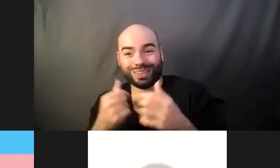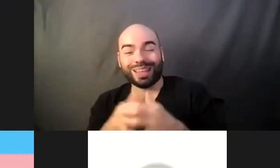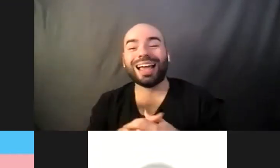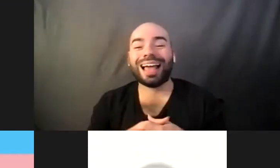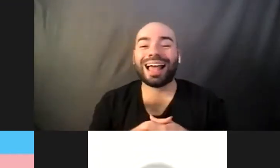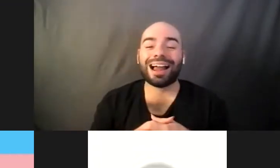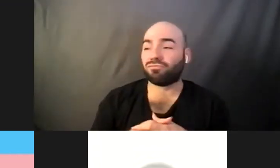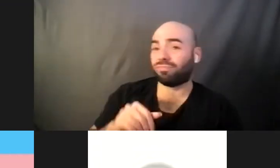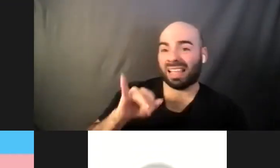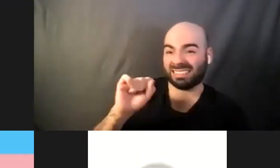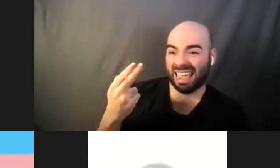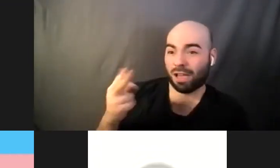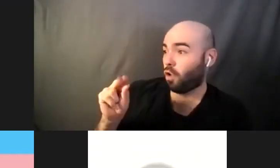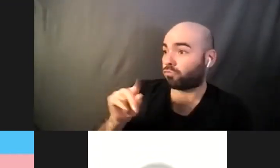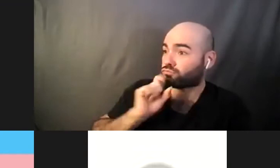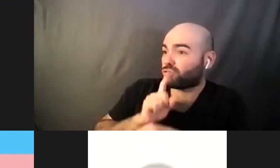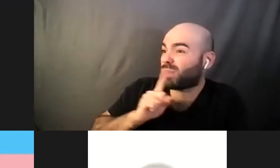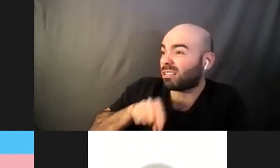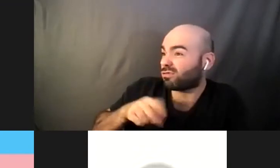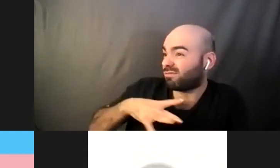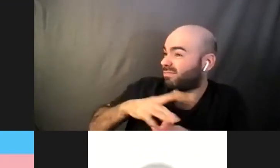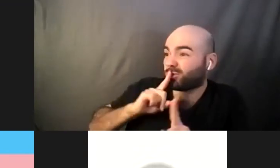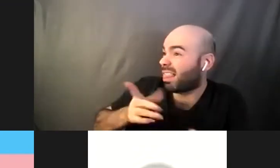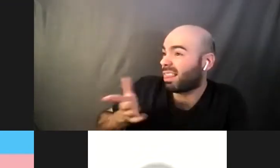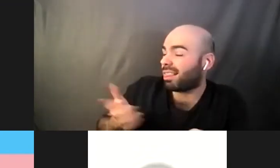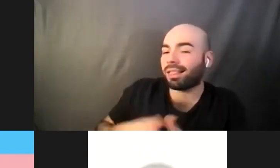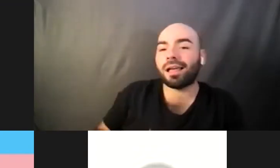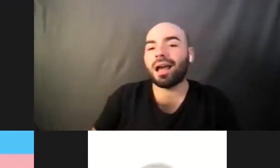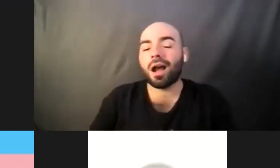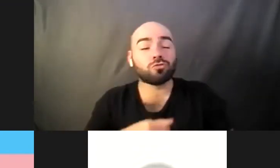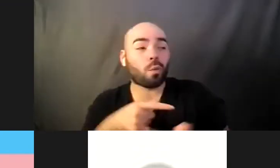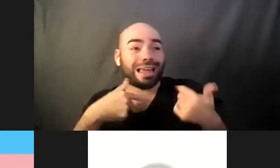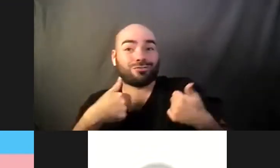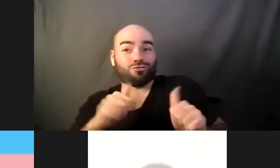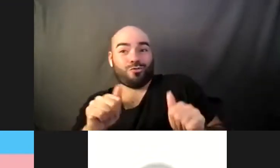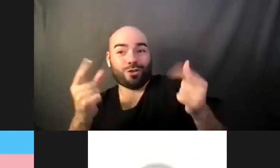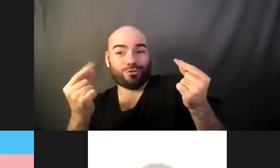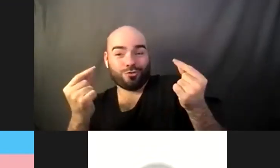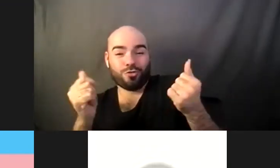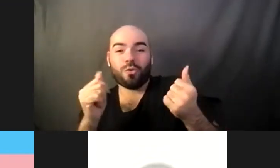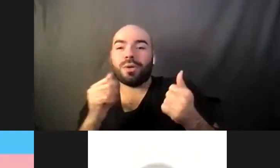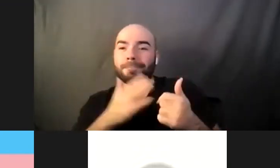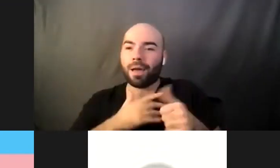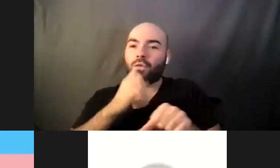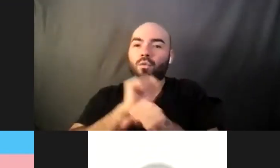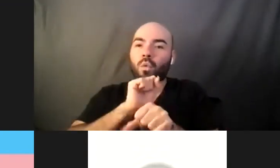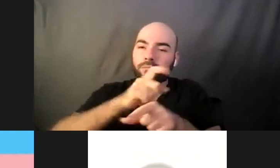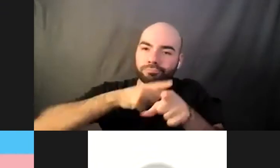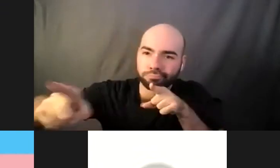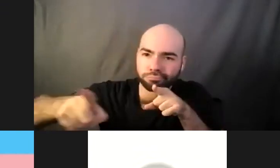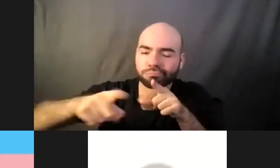No, that's a real answer. I mean, it's a real answer. What I try to do with this work is,